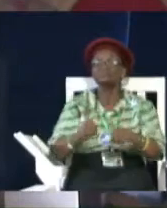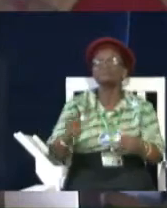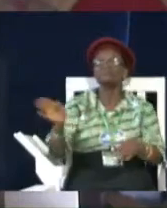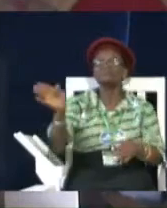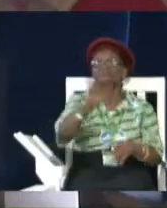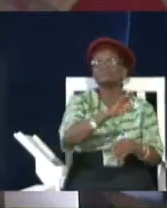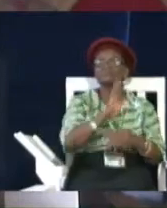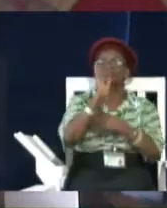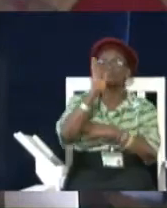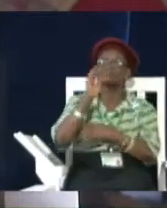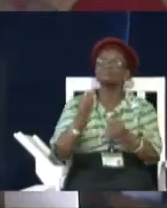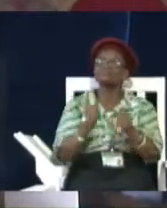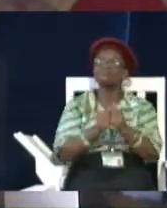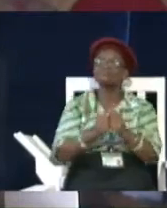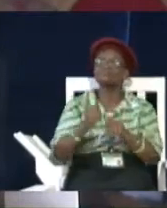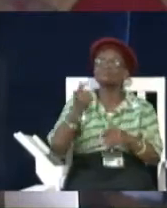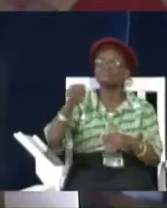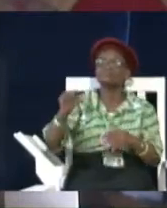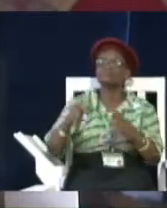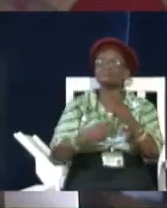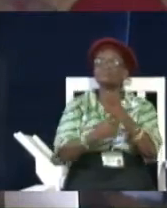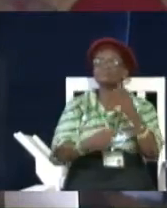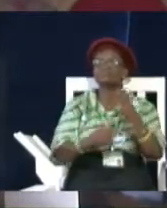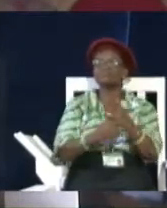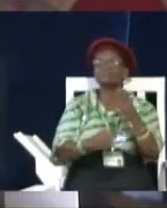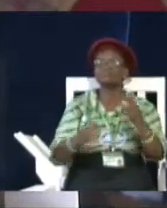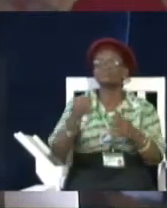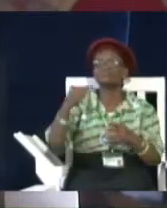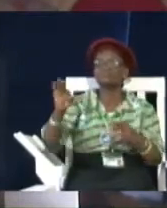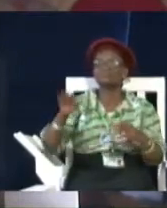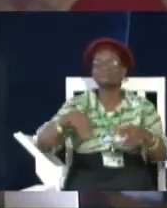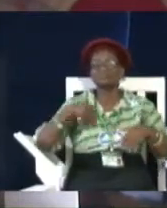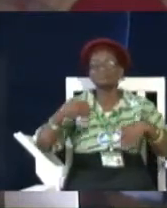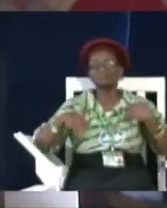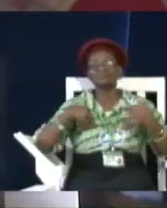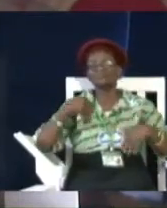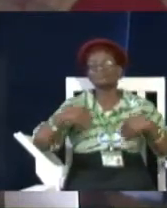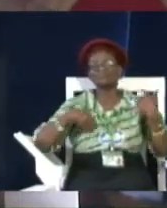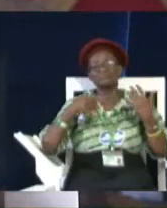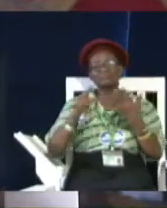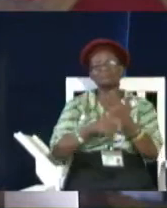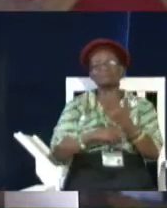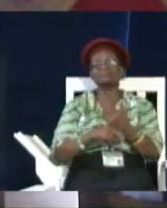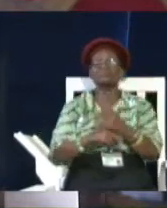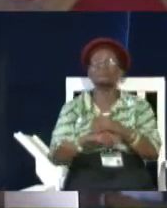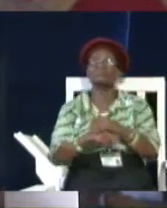you with the oil of gladness.